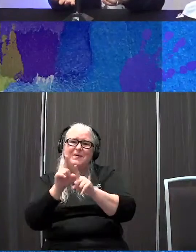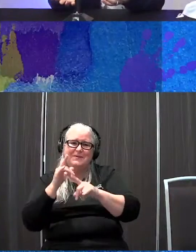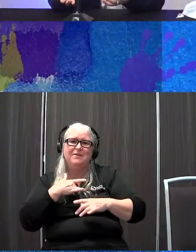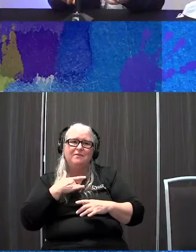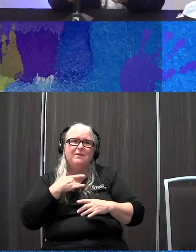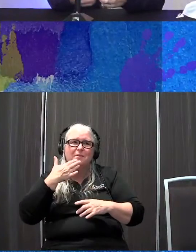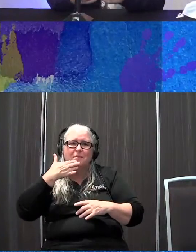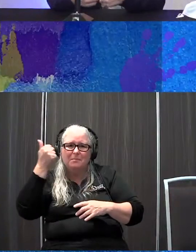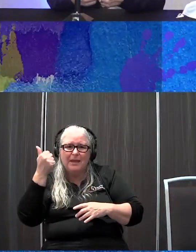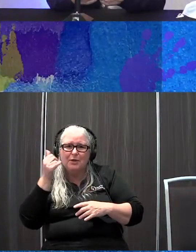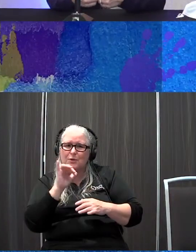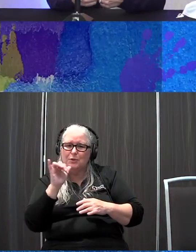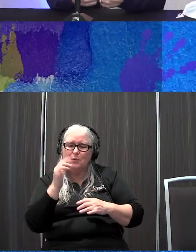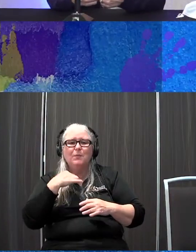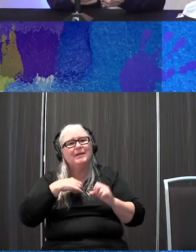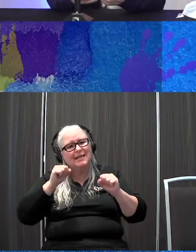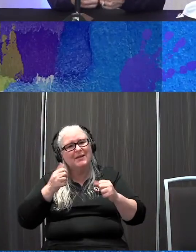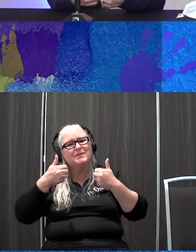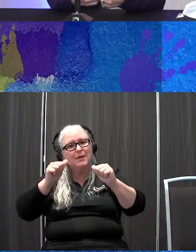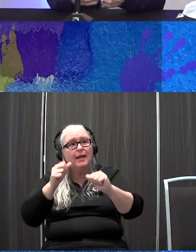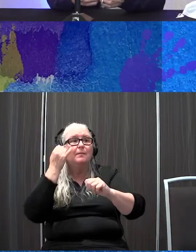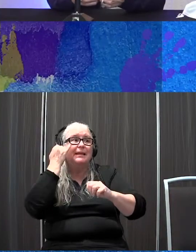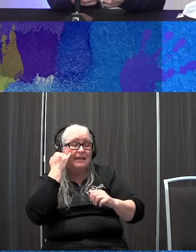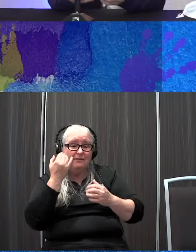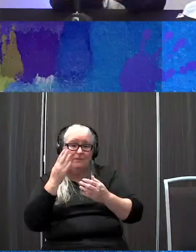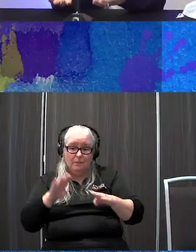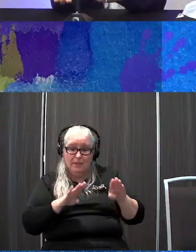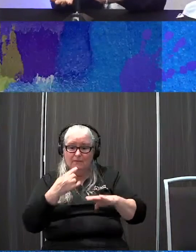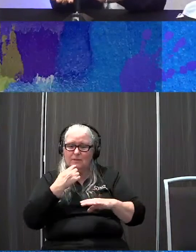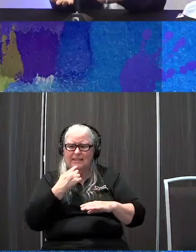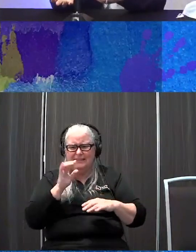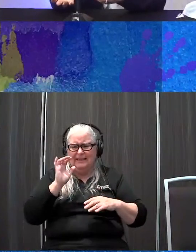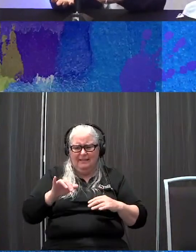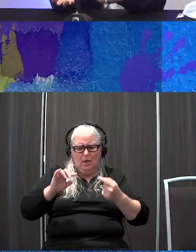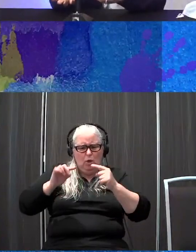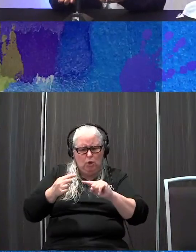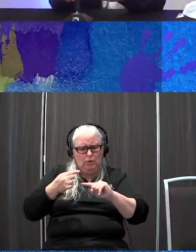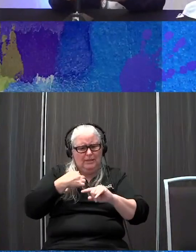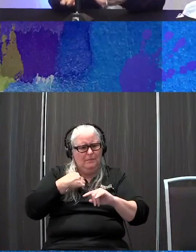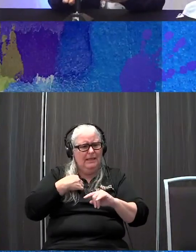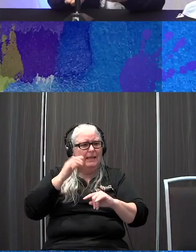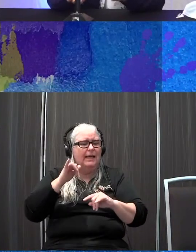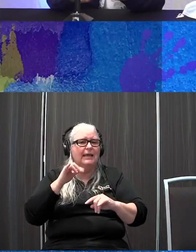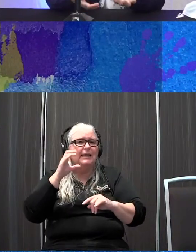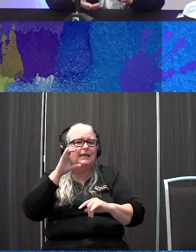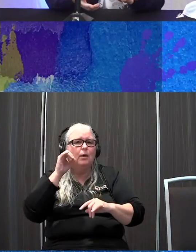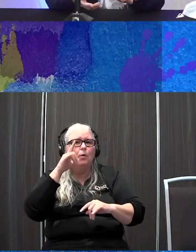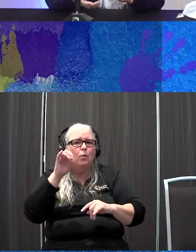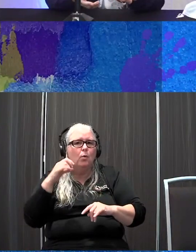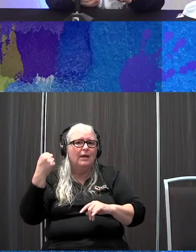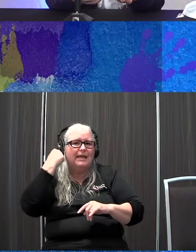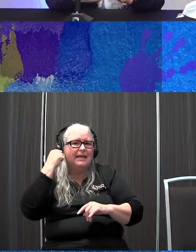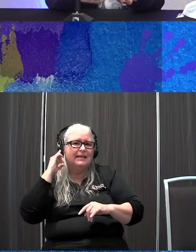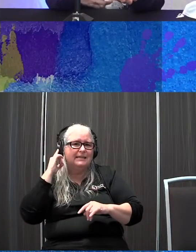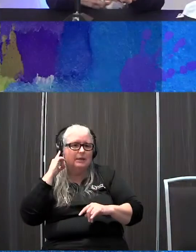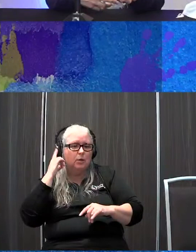try. If the behavior is saying, this hurts me, like when Cole's hitting his ear, then we try to get treatment so that he